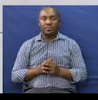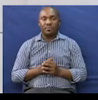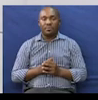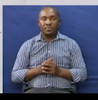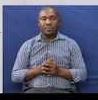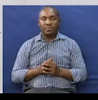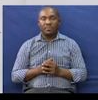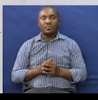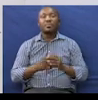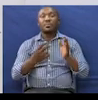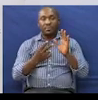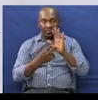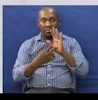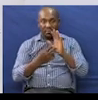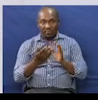Another